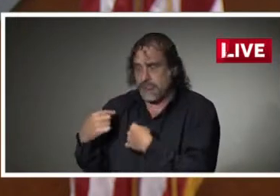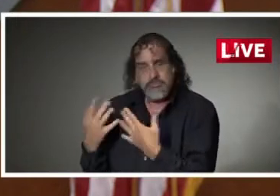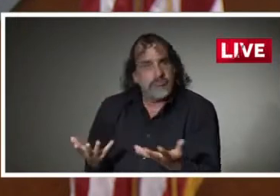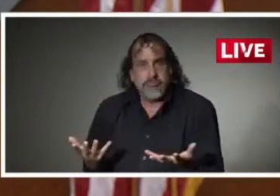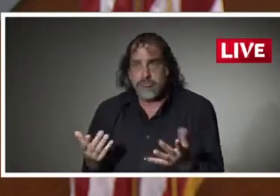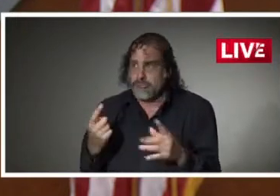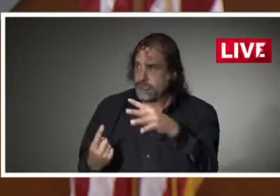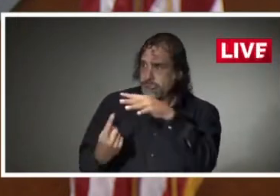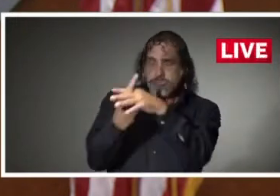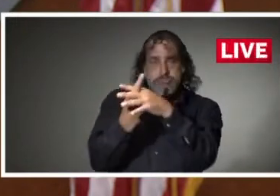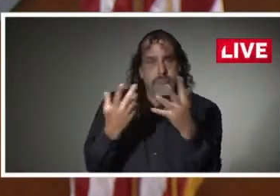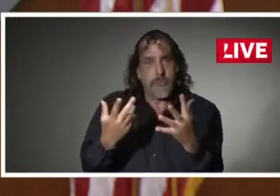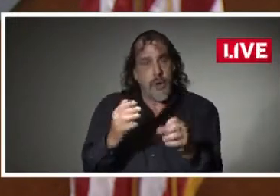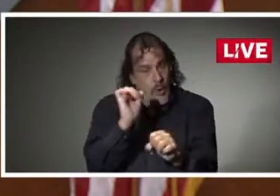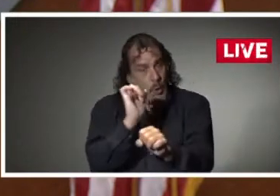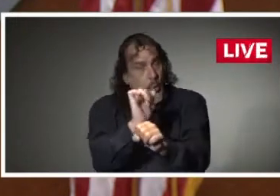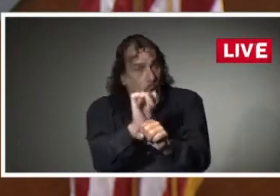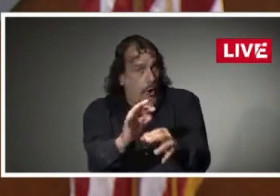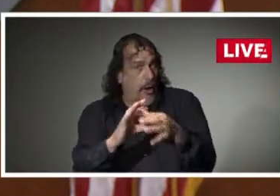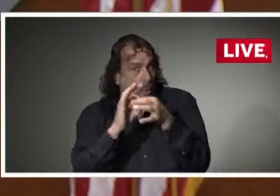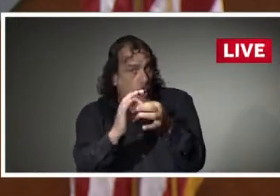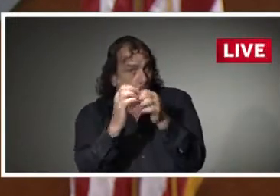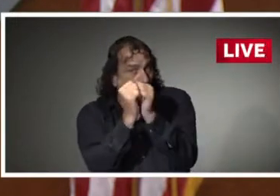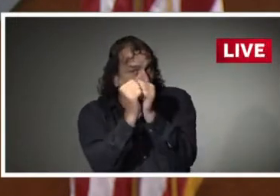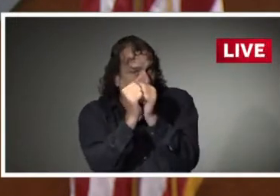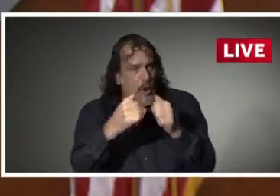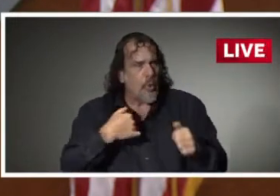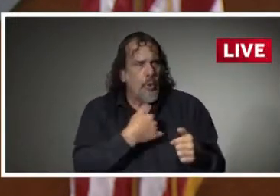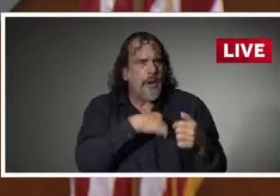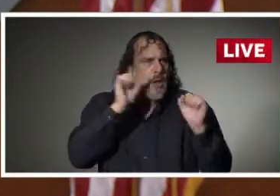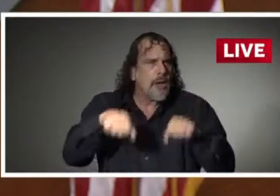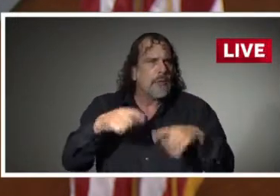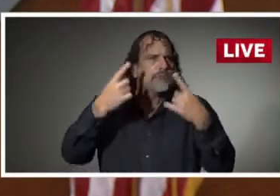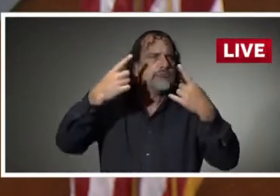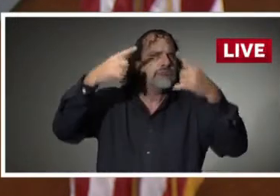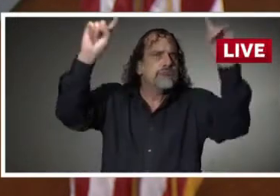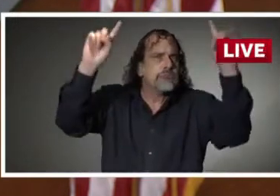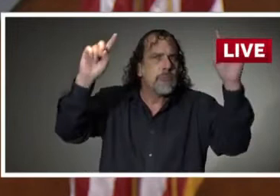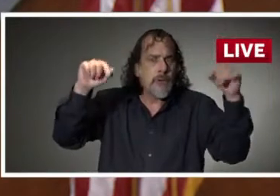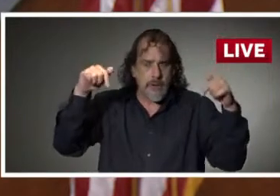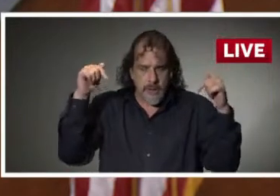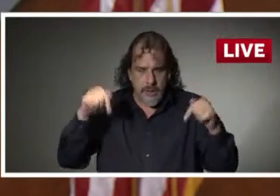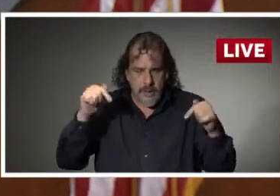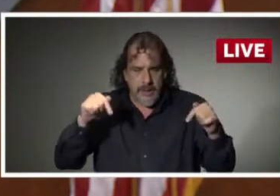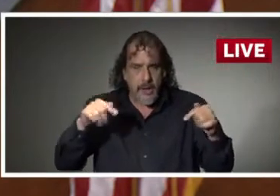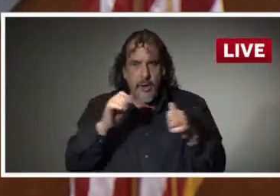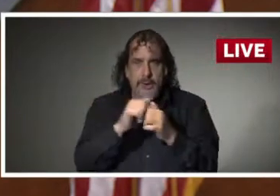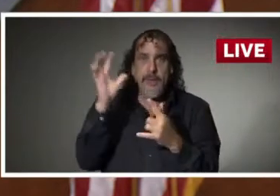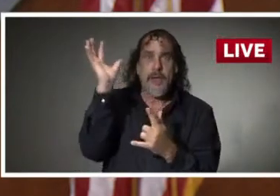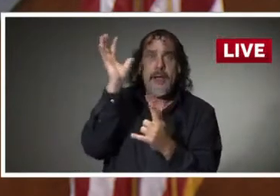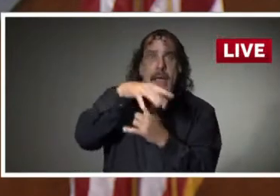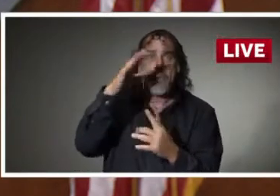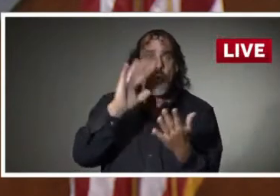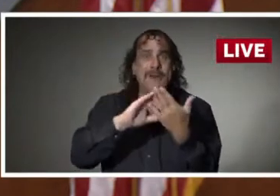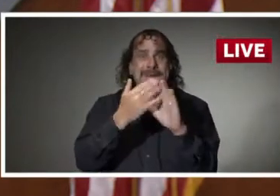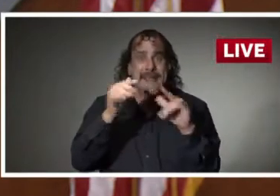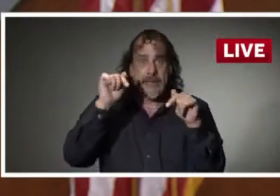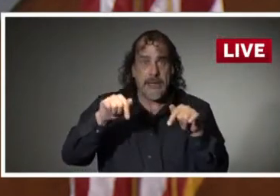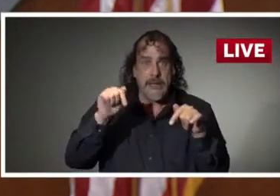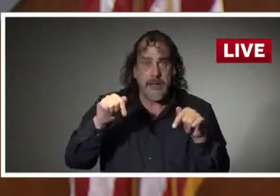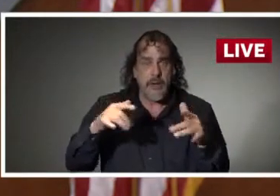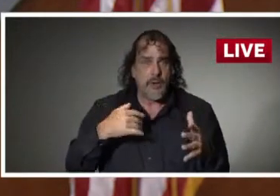together, we can do this. Here in the Capitol Complex region of our state, we have